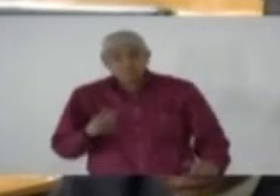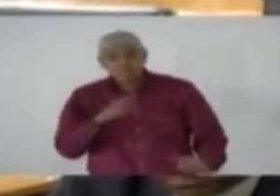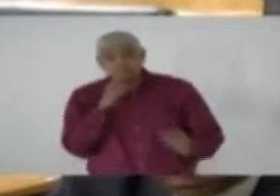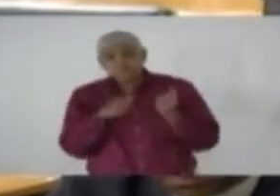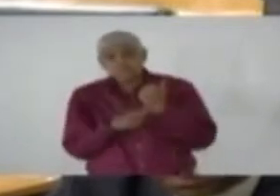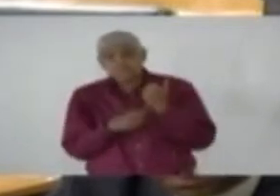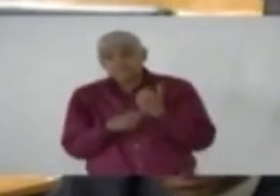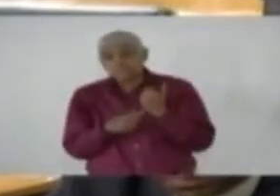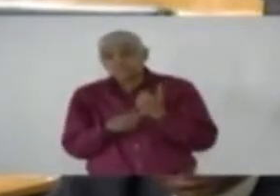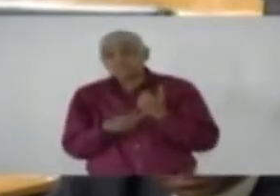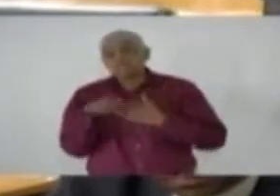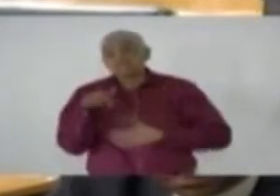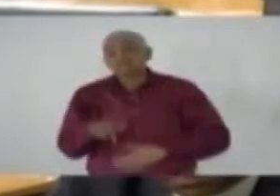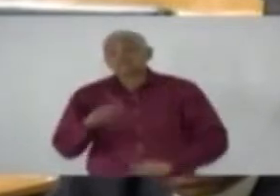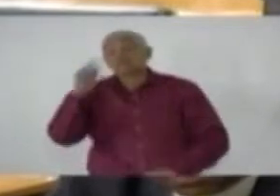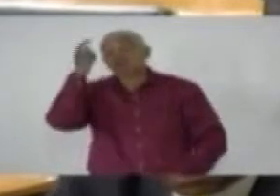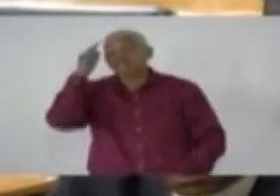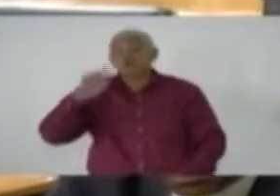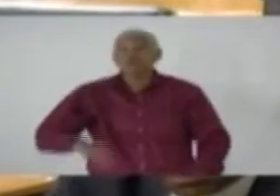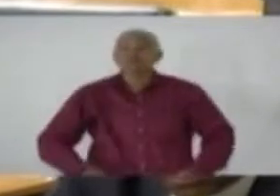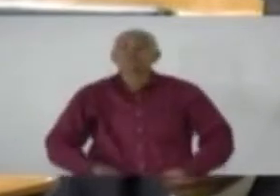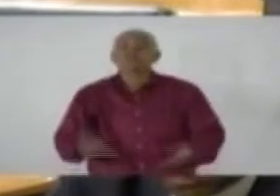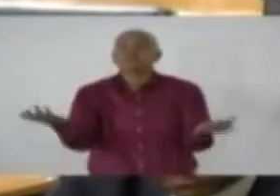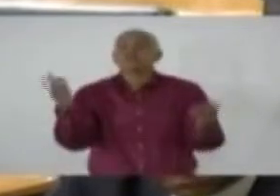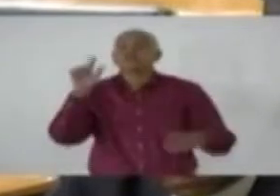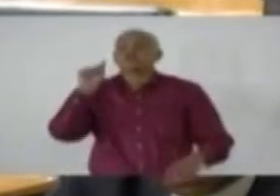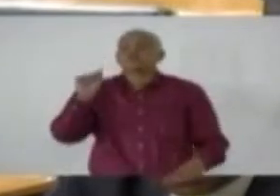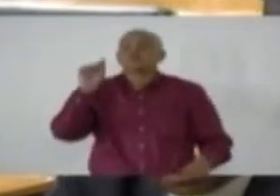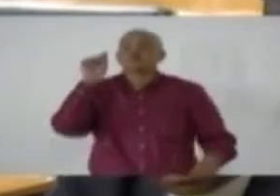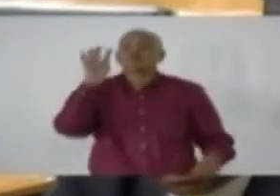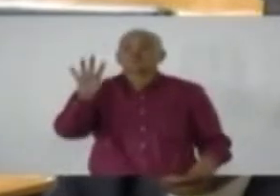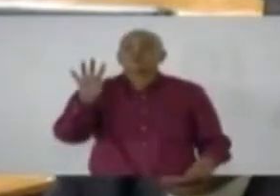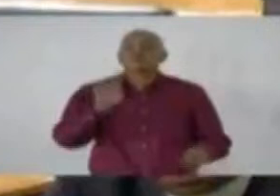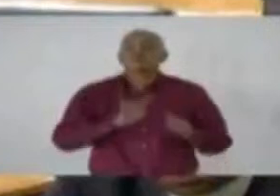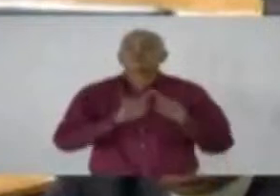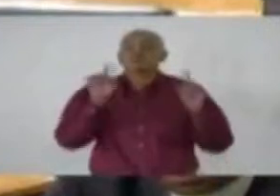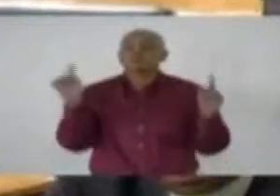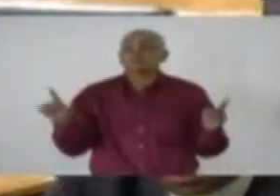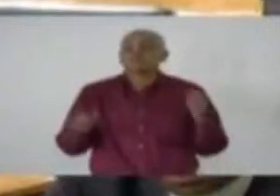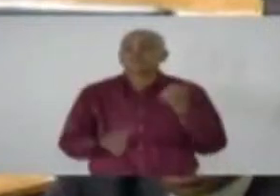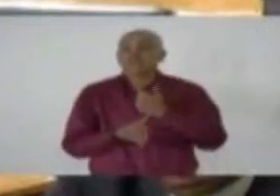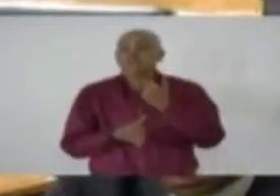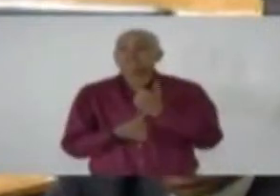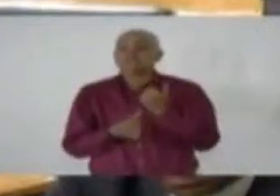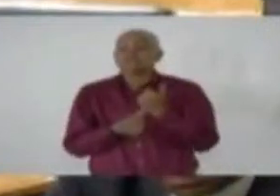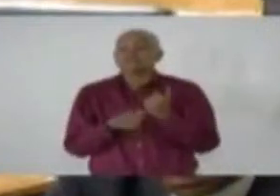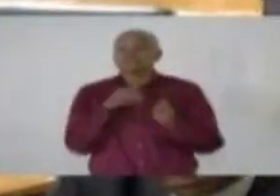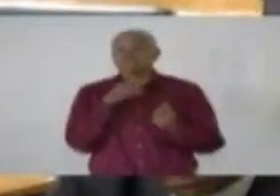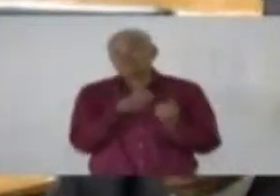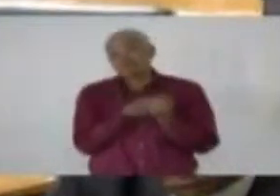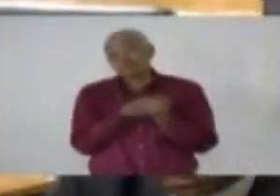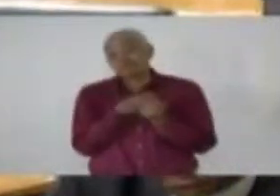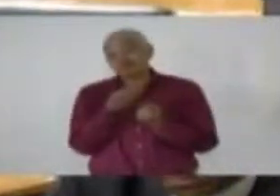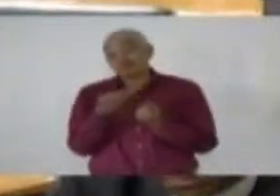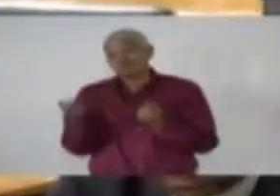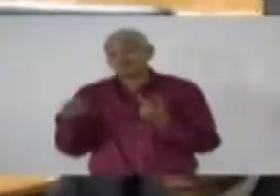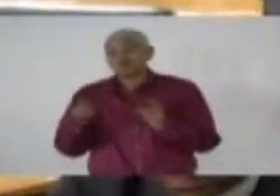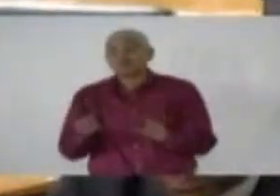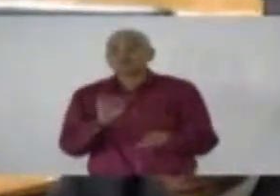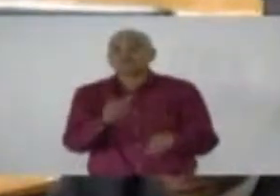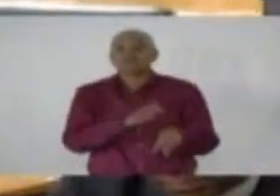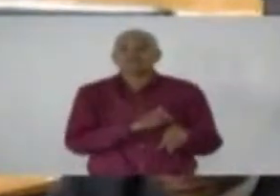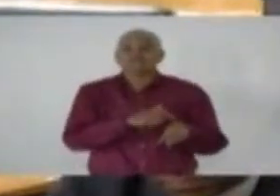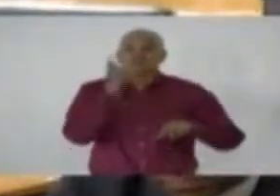assistance, and this government has given 24 different assistance packages during that period of time